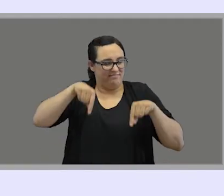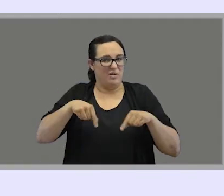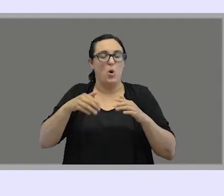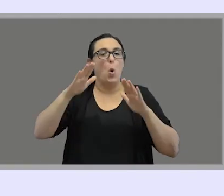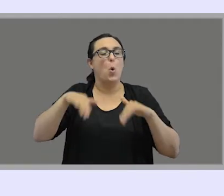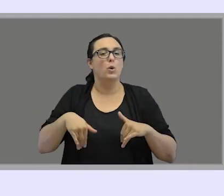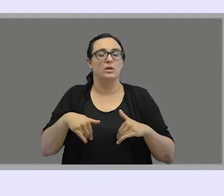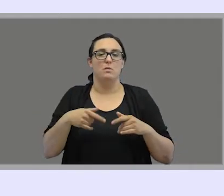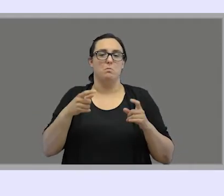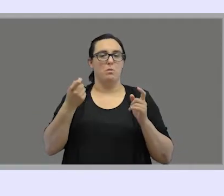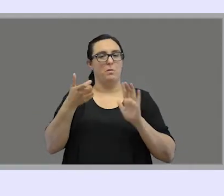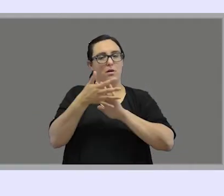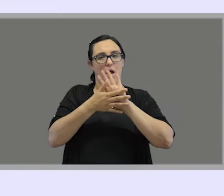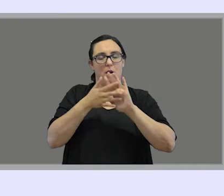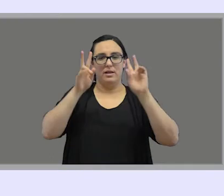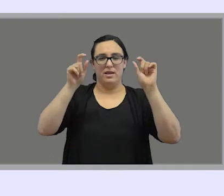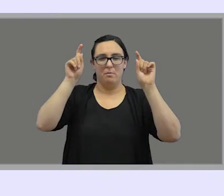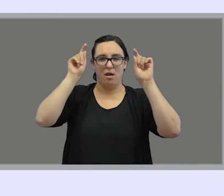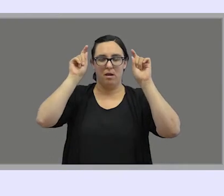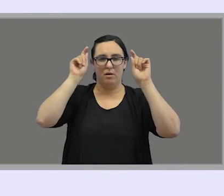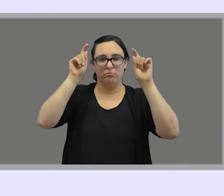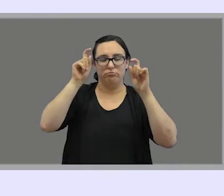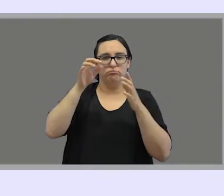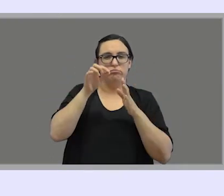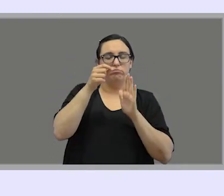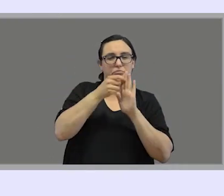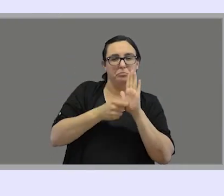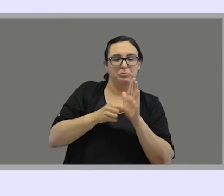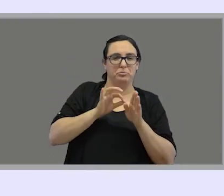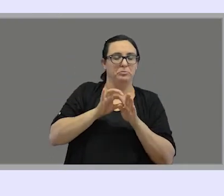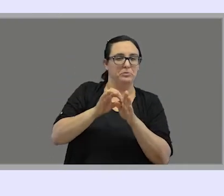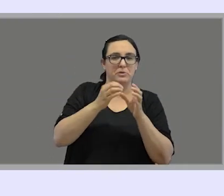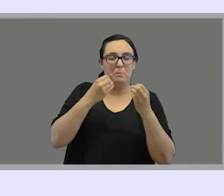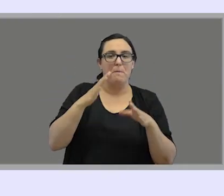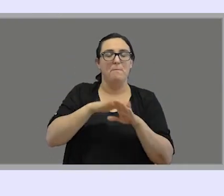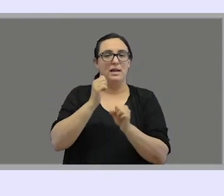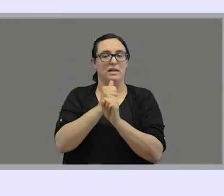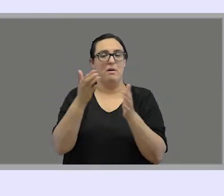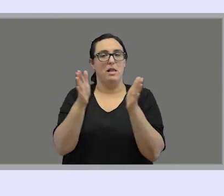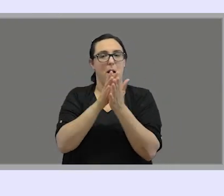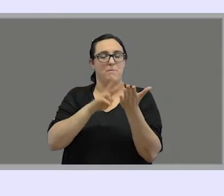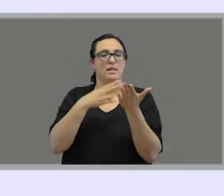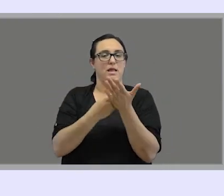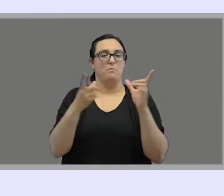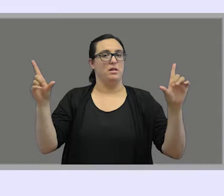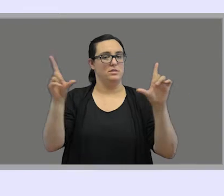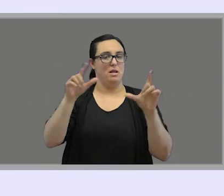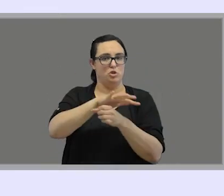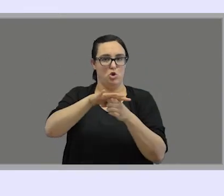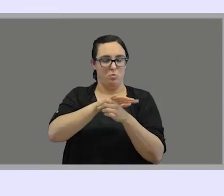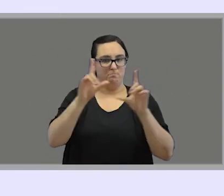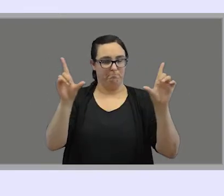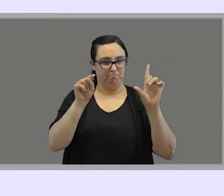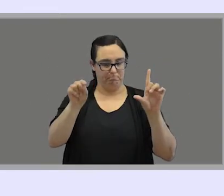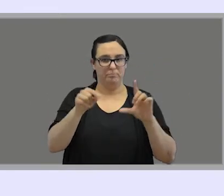the best practices for working with sign language media interpreters. And this section has been